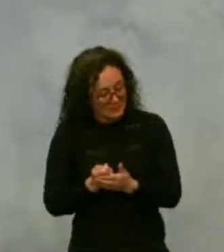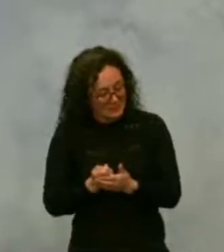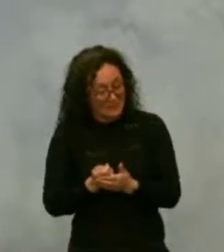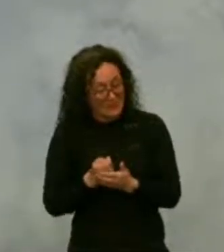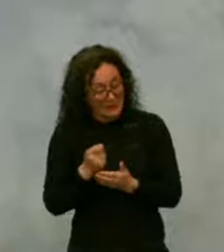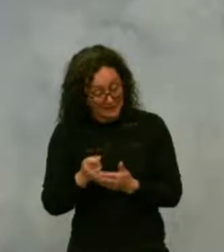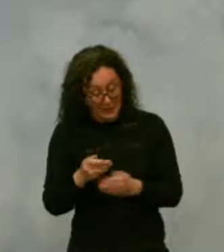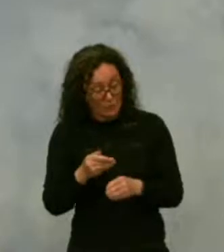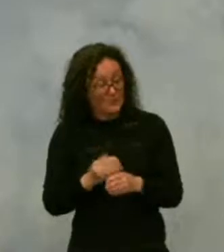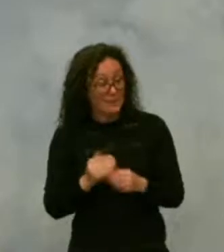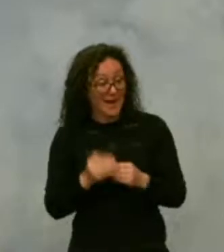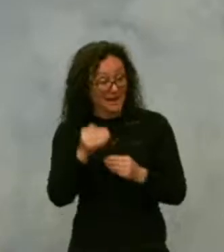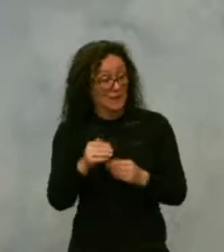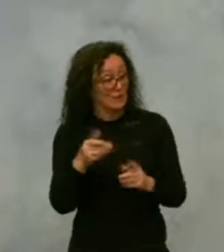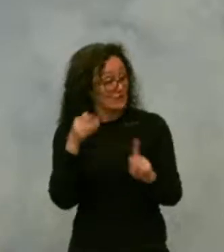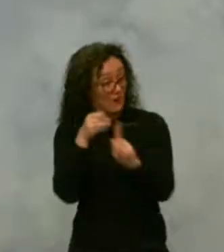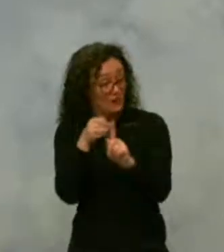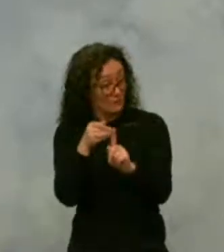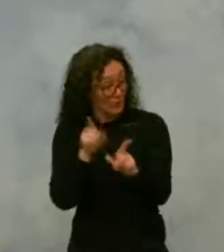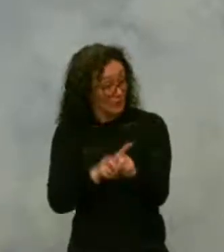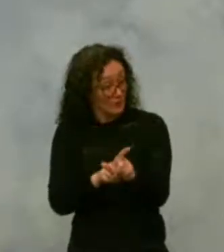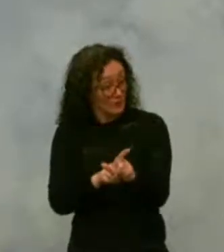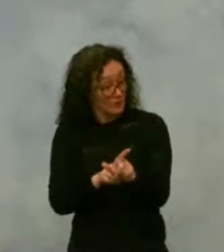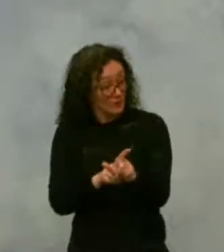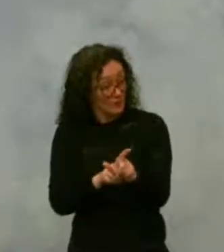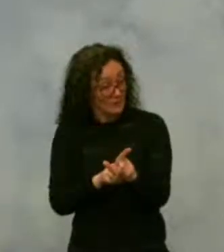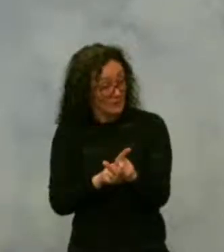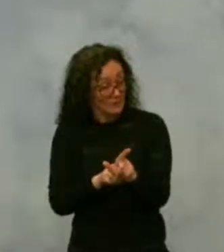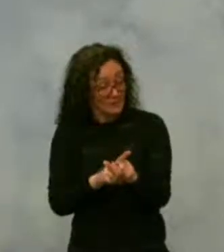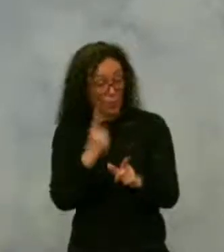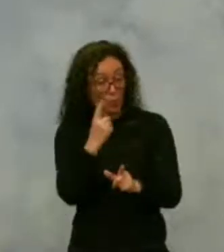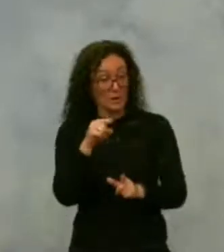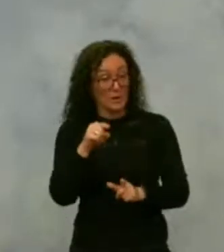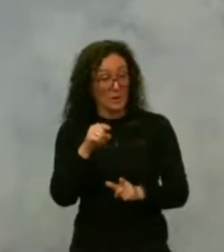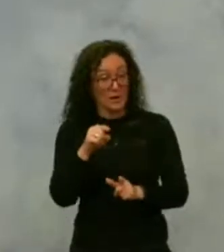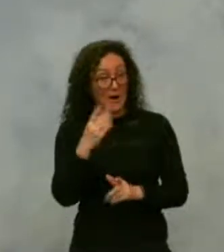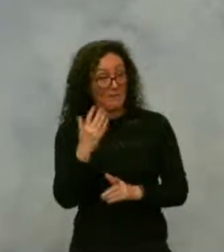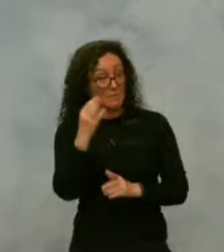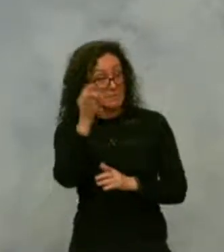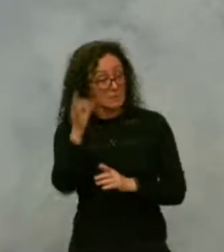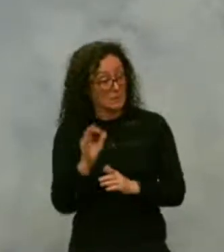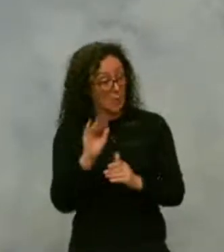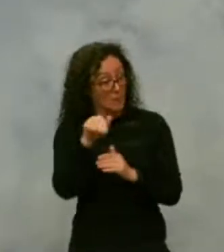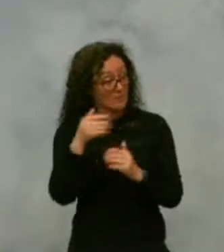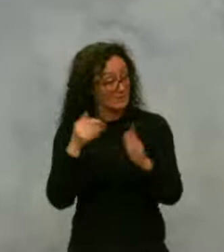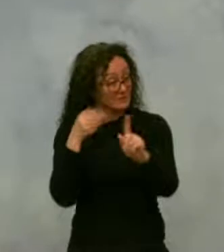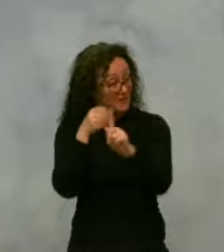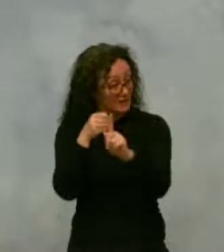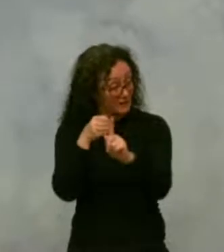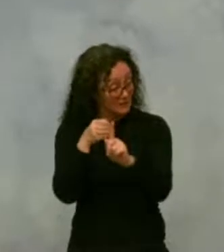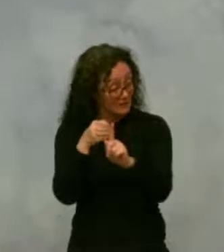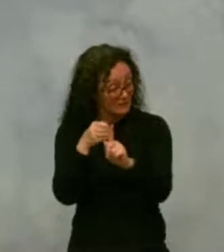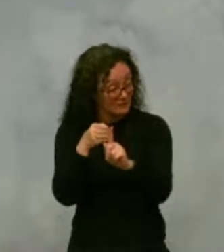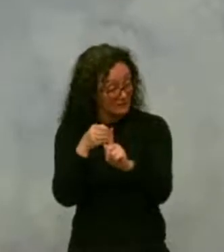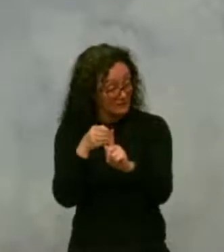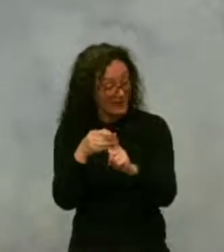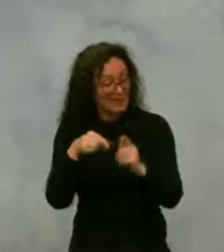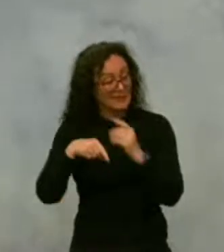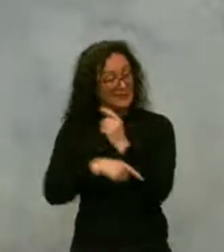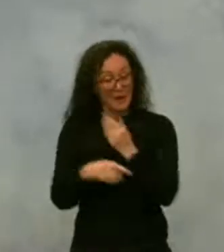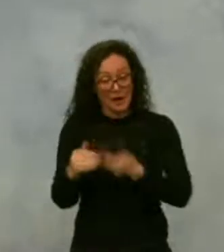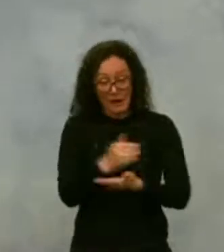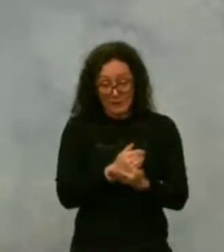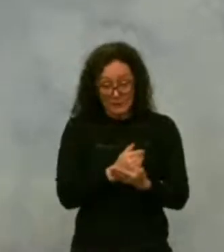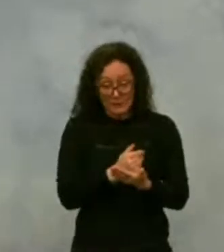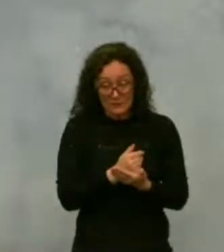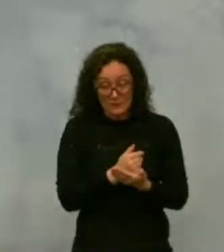target for the end of the year, finishing with 1.5% over the target. And in respect to our sundry debt collection, we